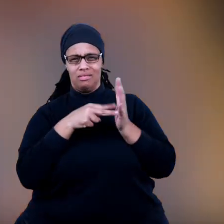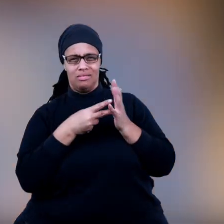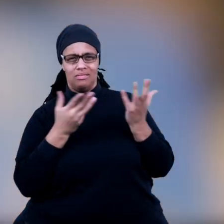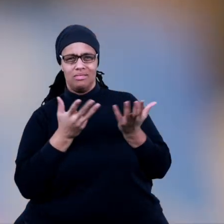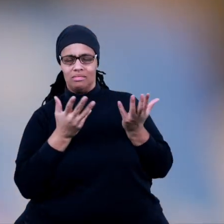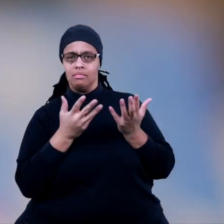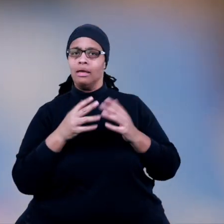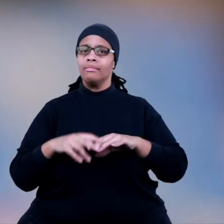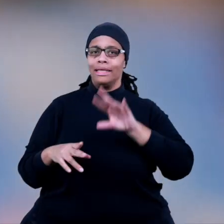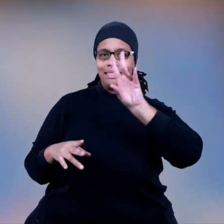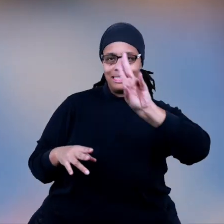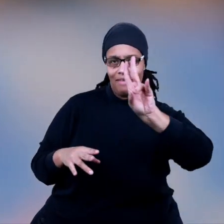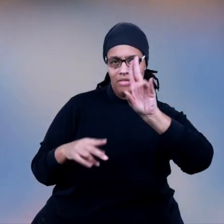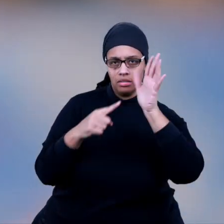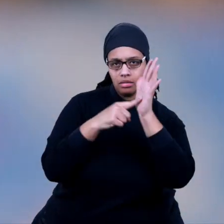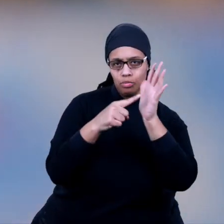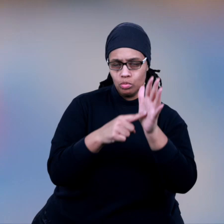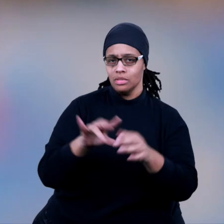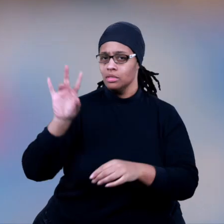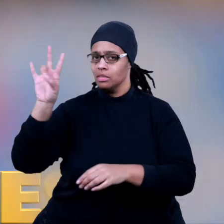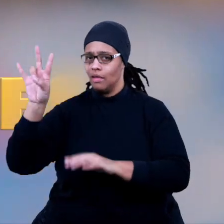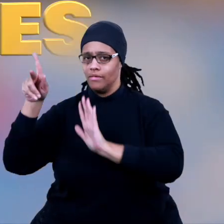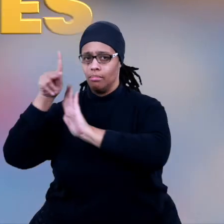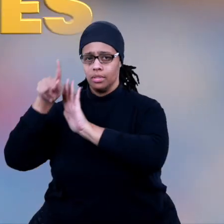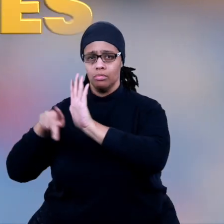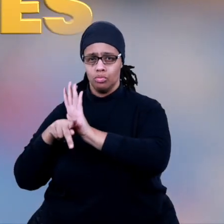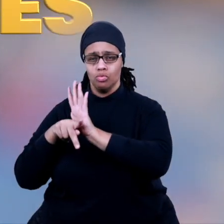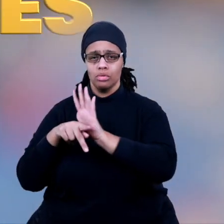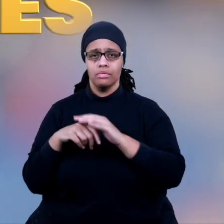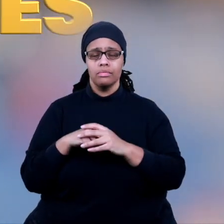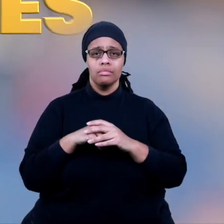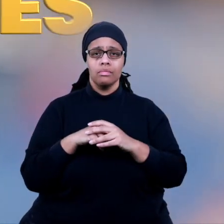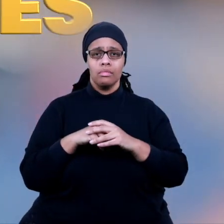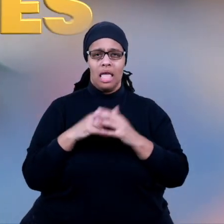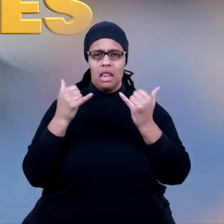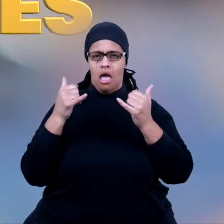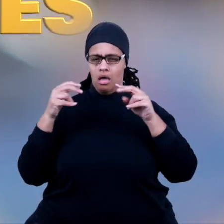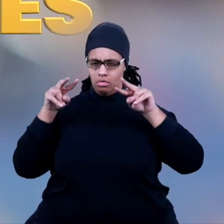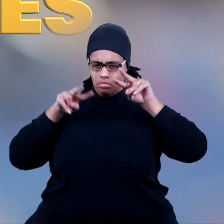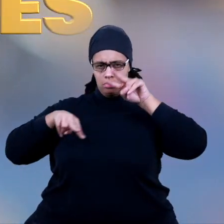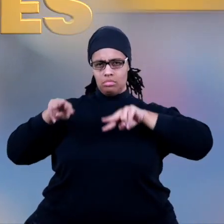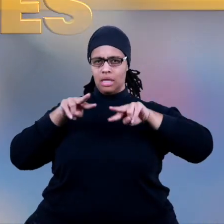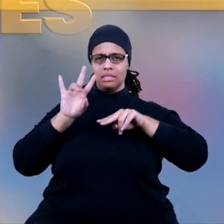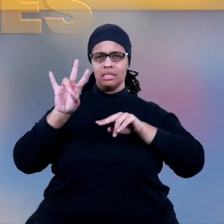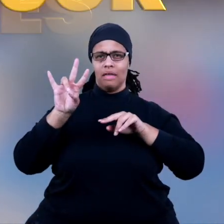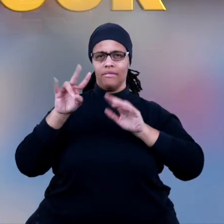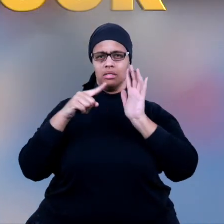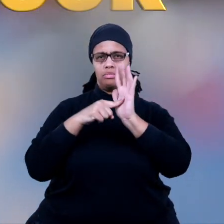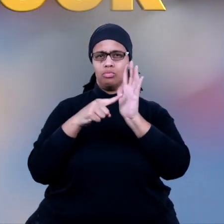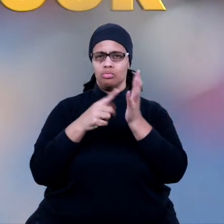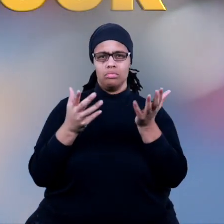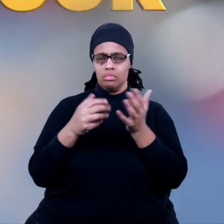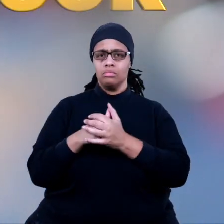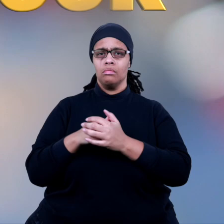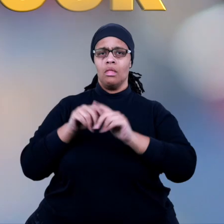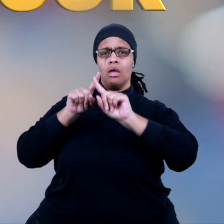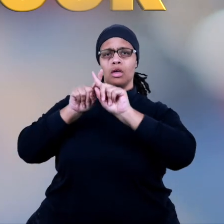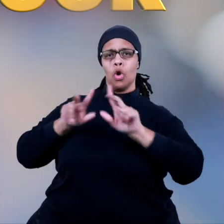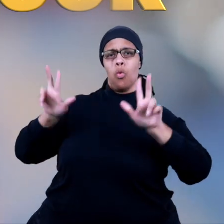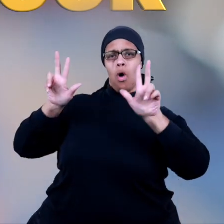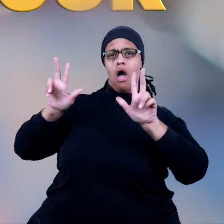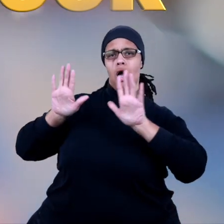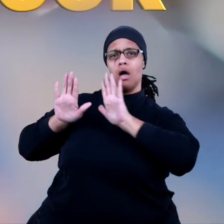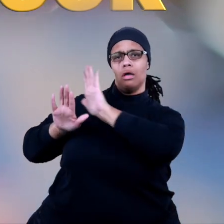Kwanzaa celebrations are 7 symbols and 7 principles. Here is a look at each of the 7 symbols of